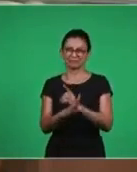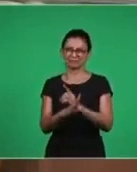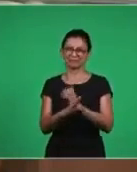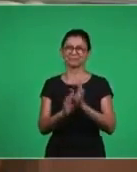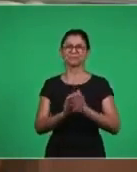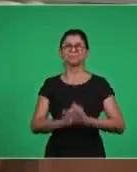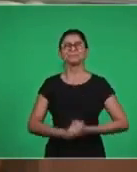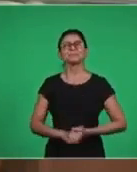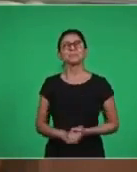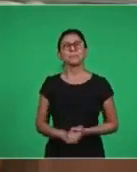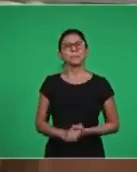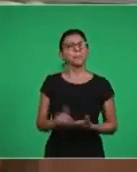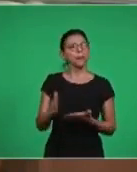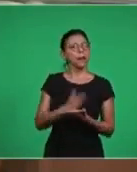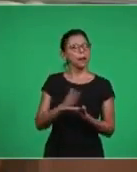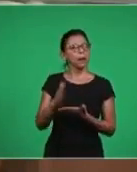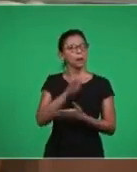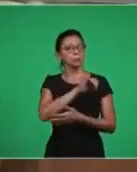School.